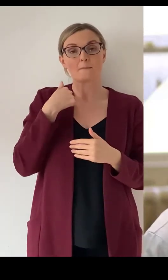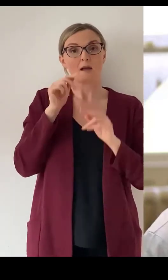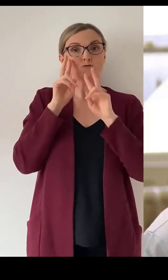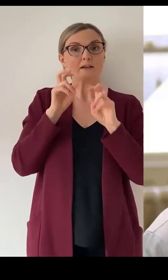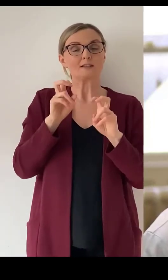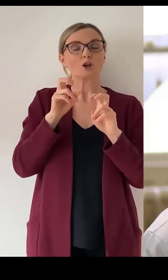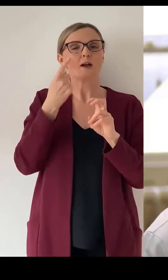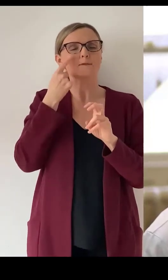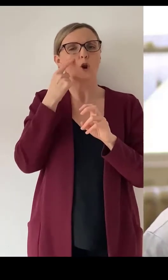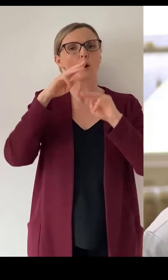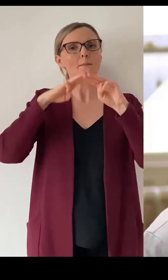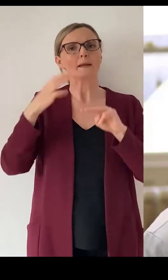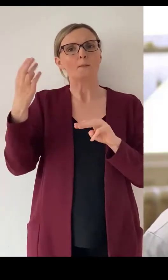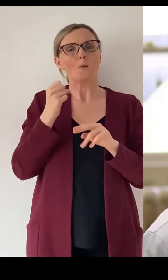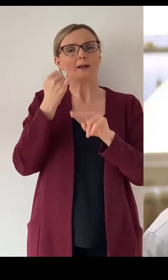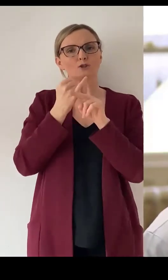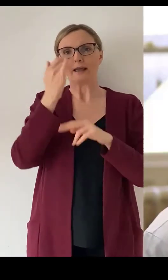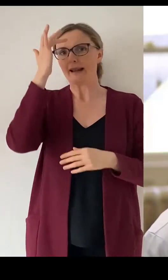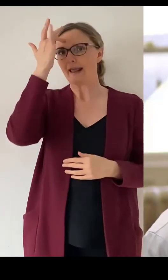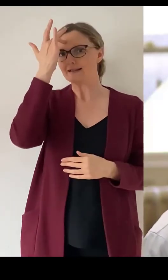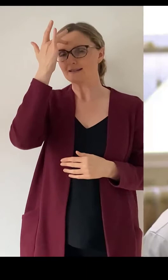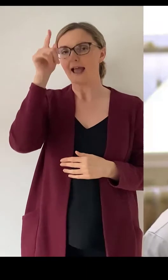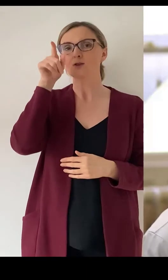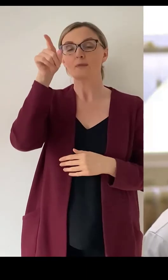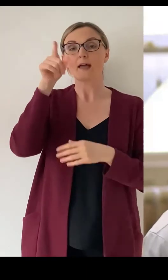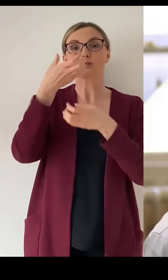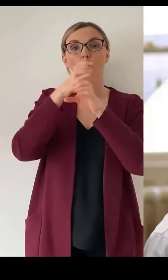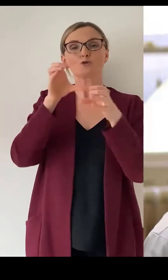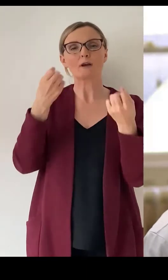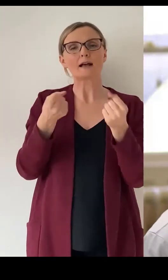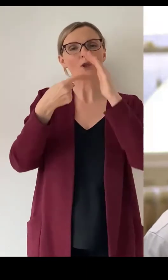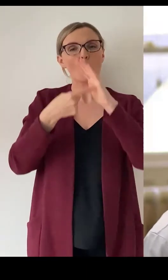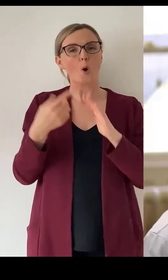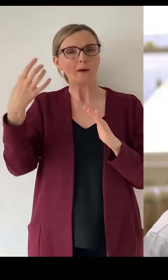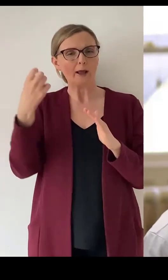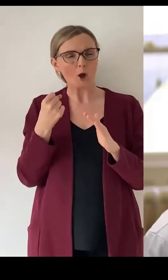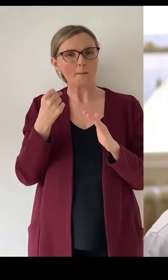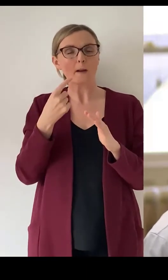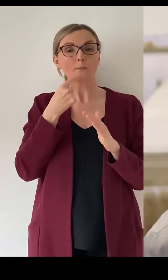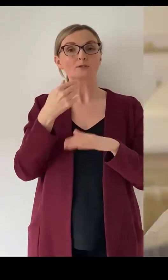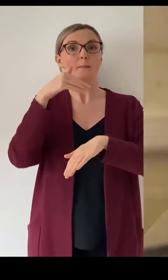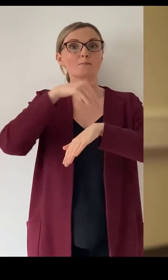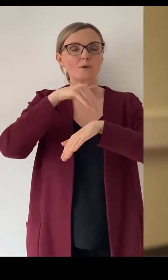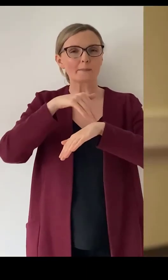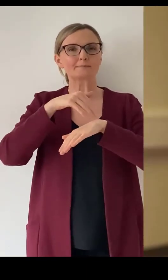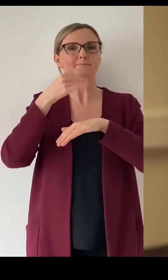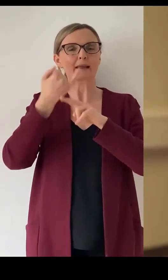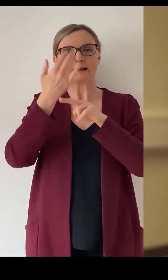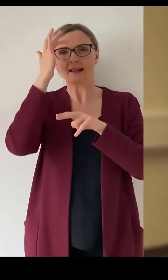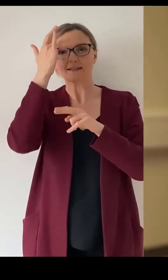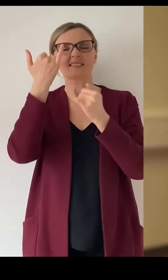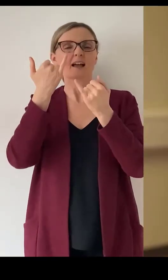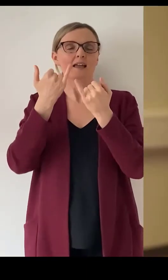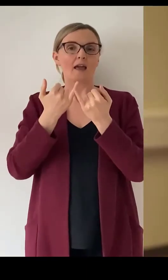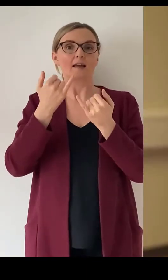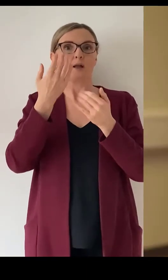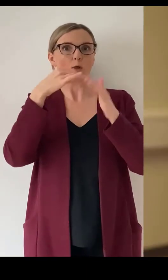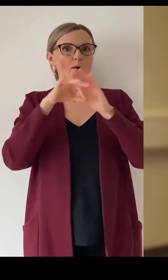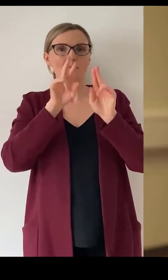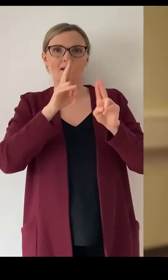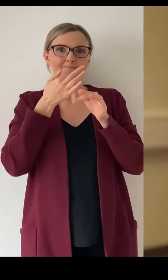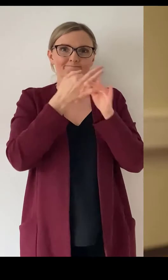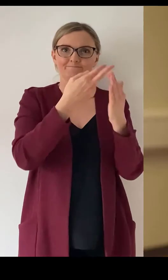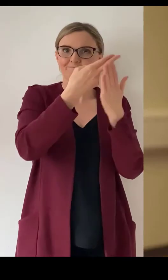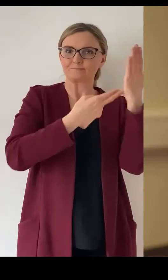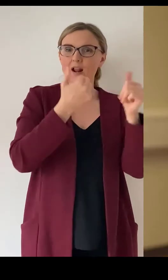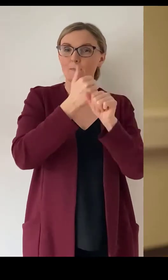India, in a low-income country where issues like compliance tends to be quite important. Could you tell us a little